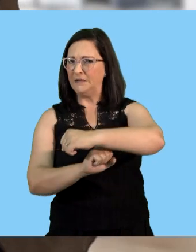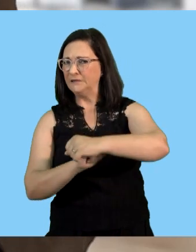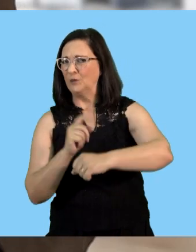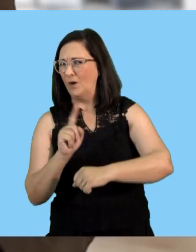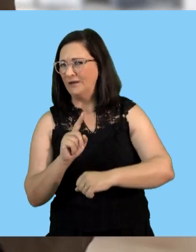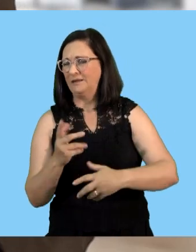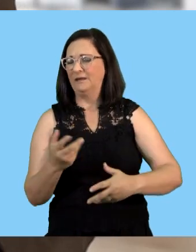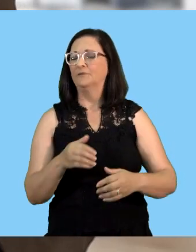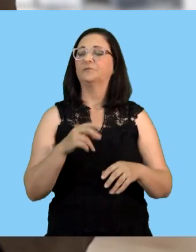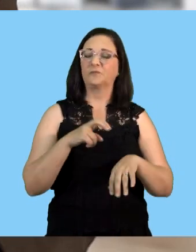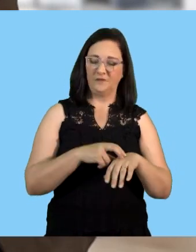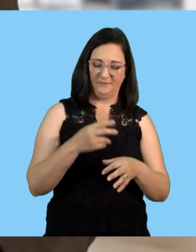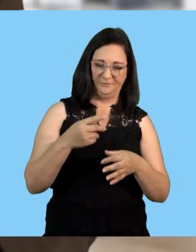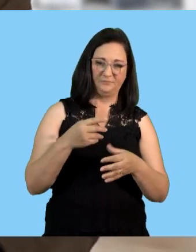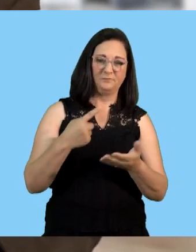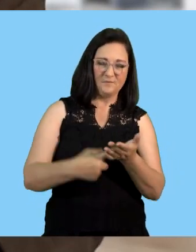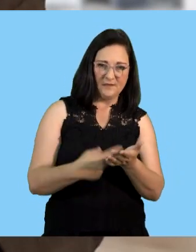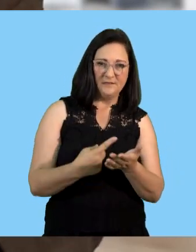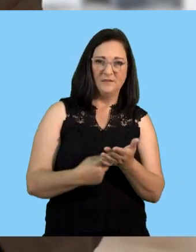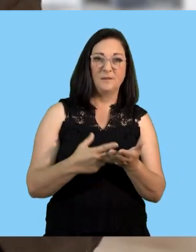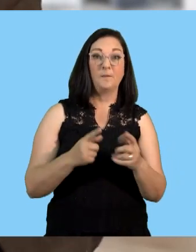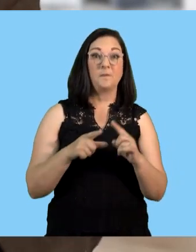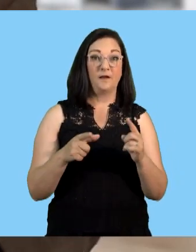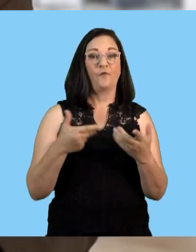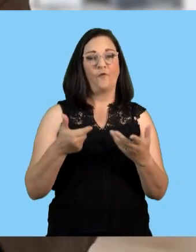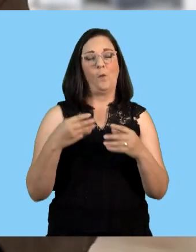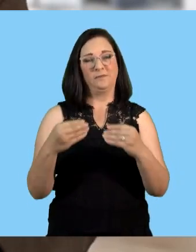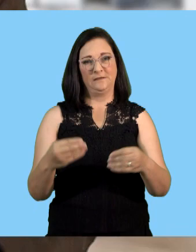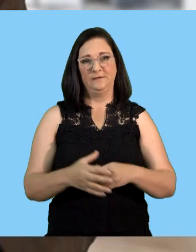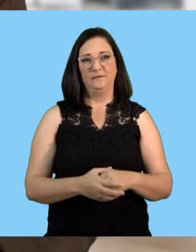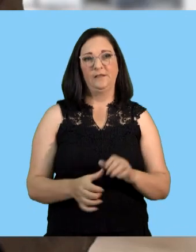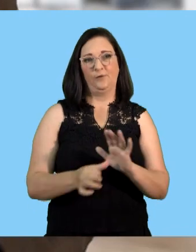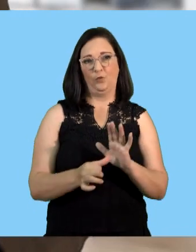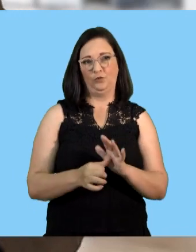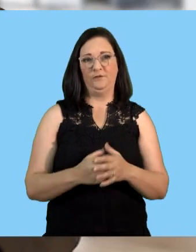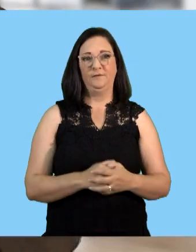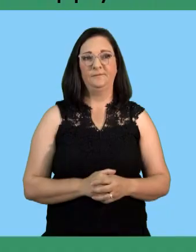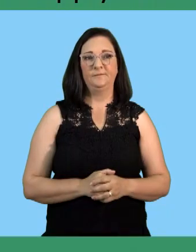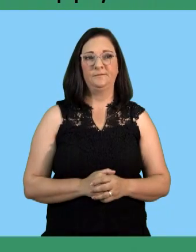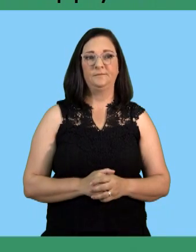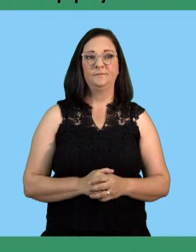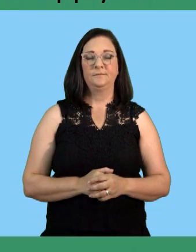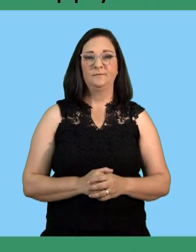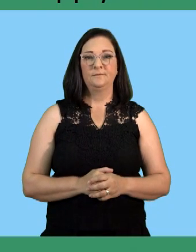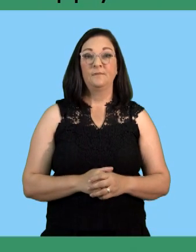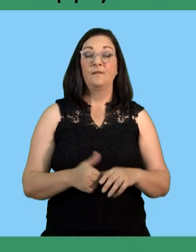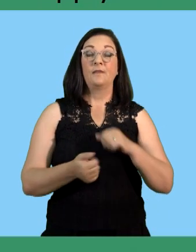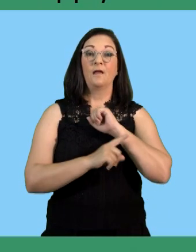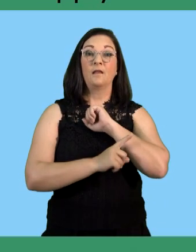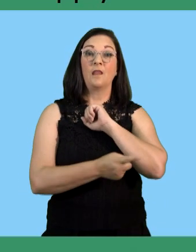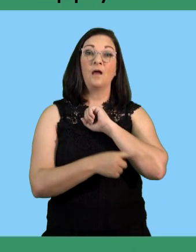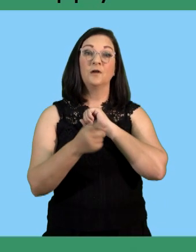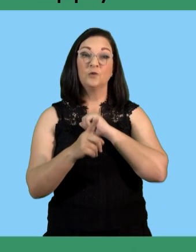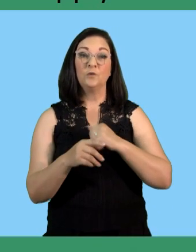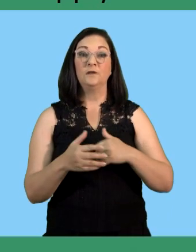of BBBEE on businesses. Very, very important. You should be able, lastly, you should be able